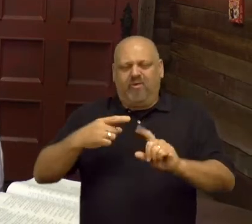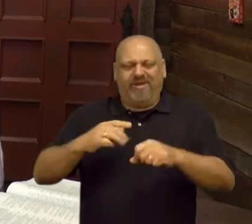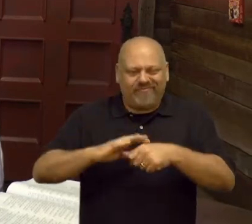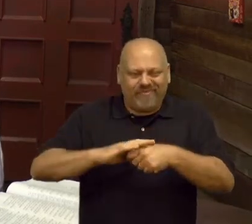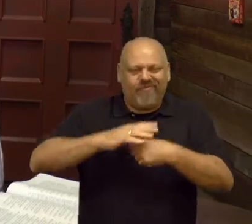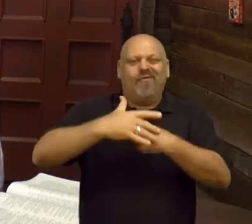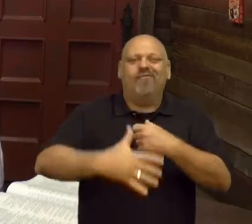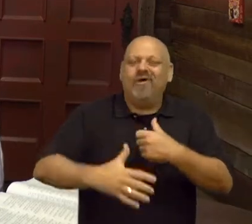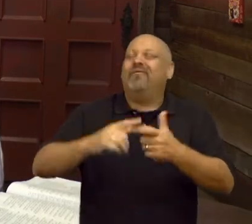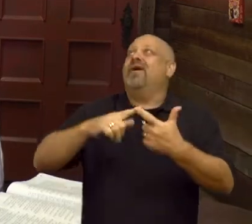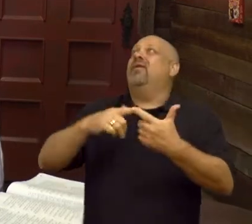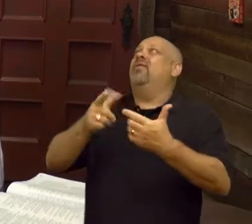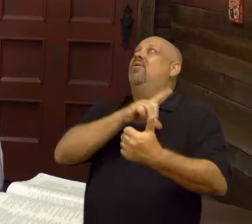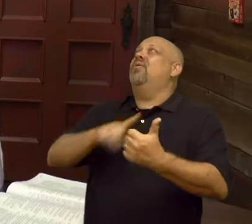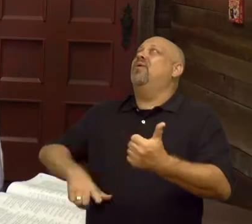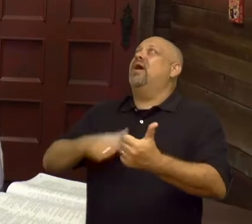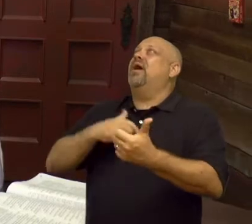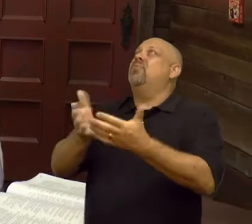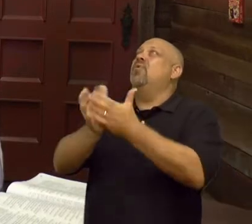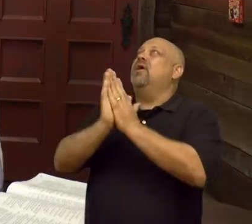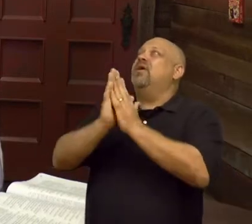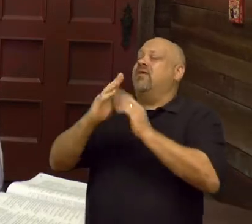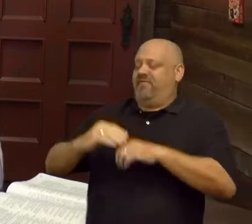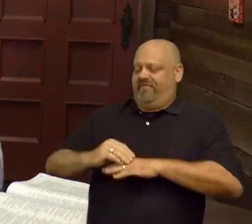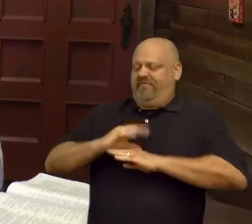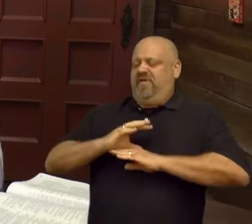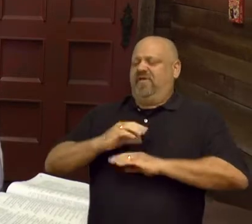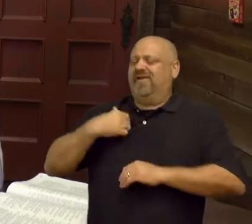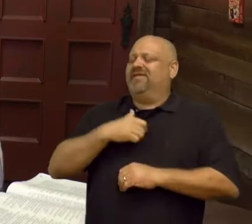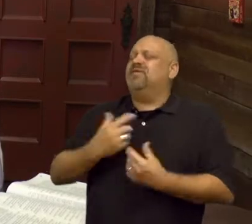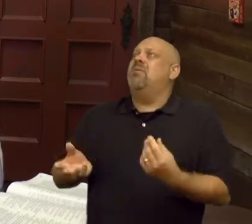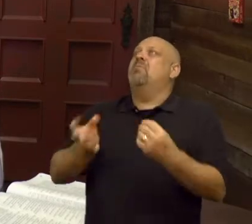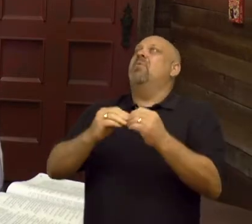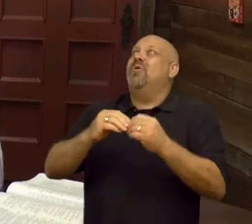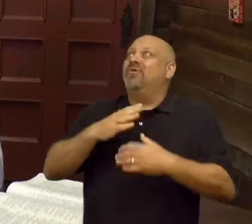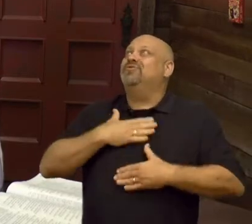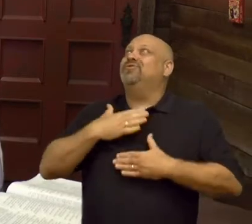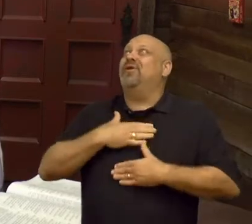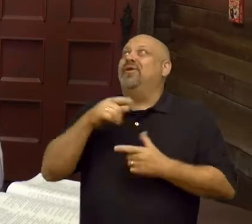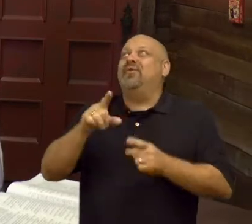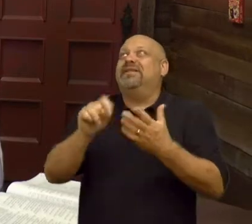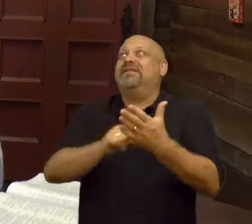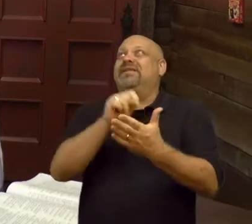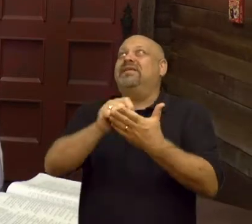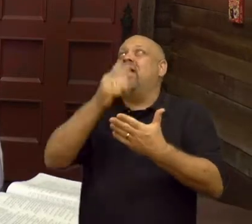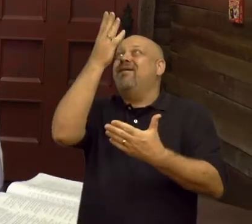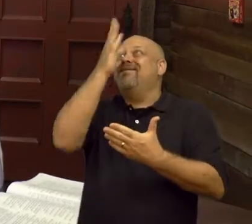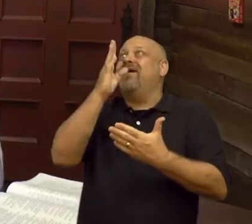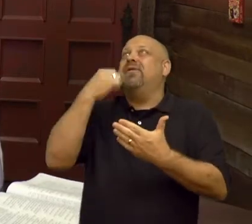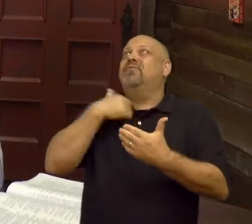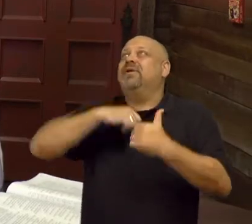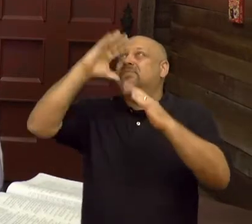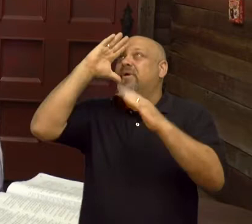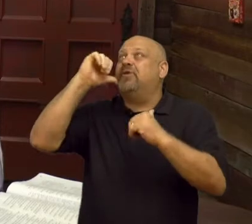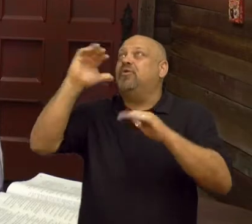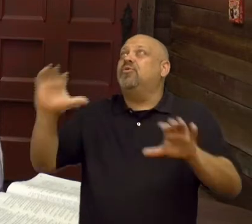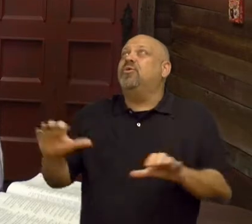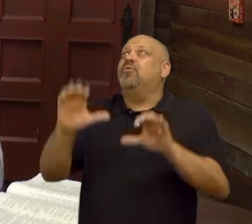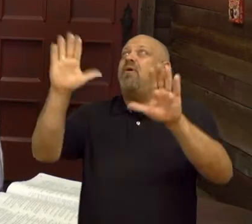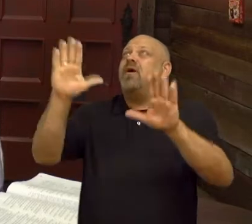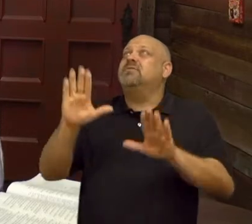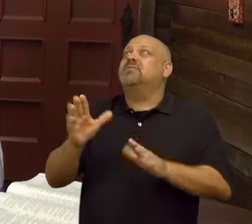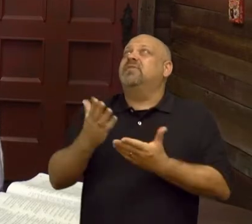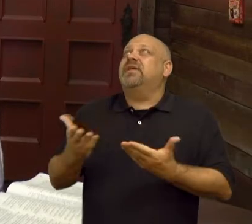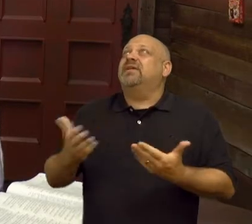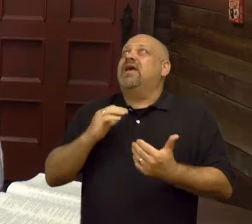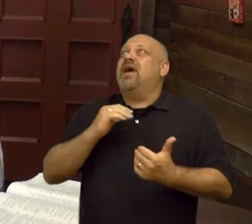our cups to a point of overflowing. Lord, I pray that you would fill us with greater joy during this season. God, we are expecting you